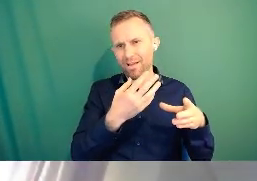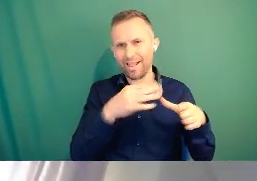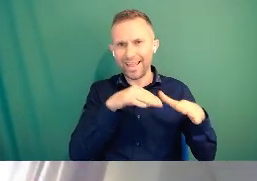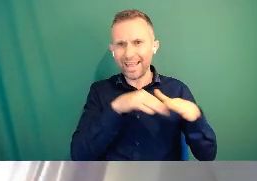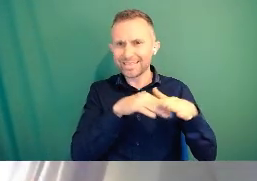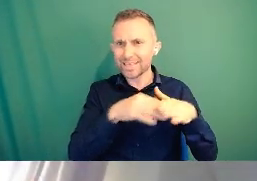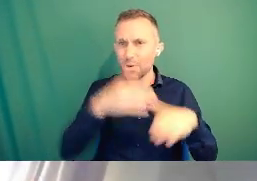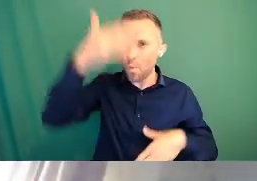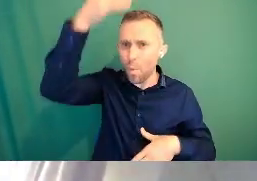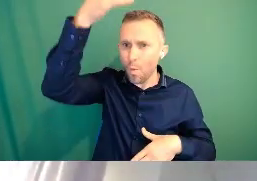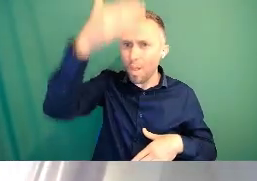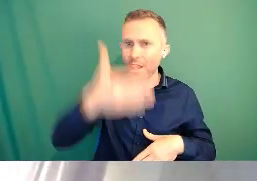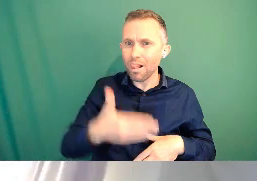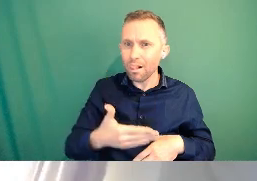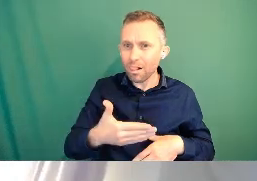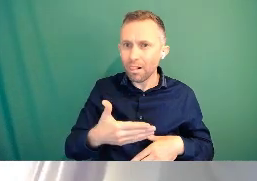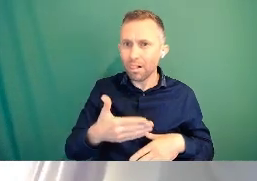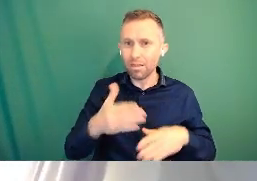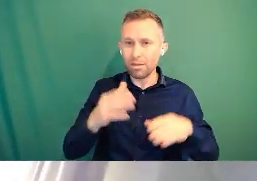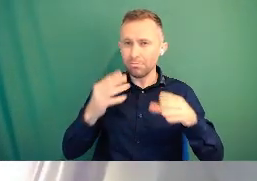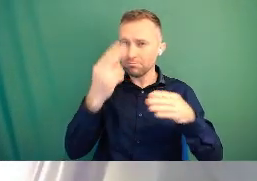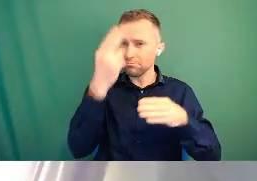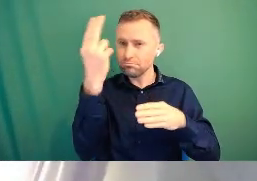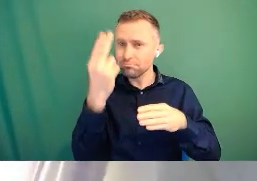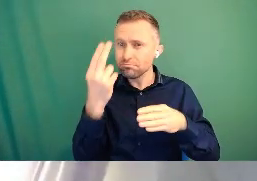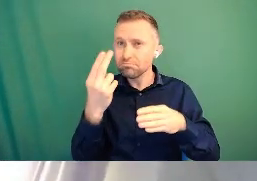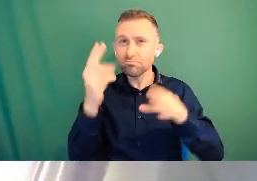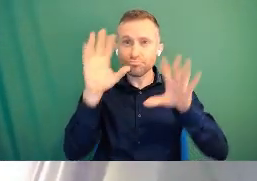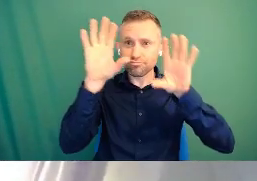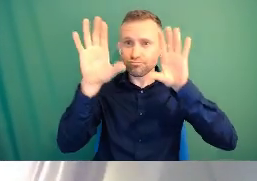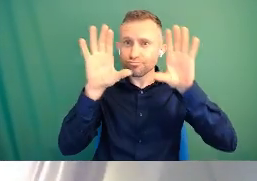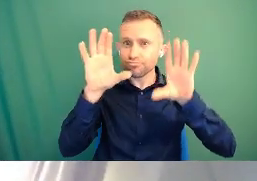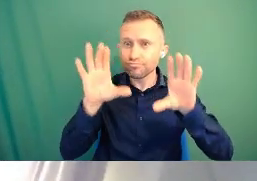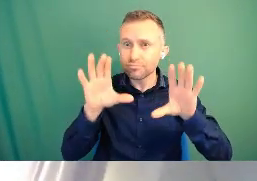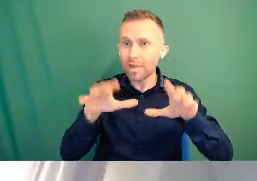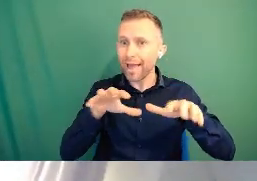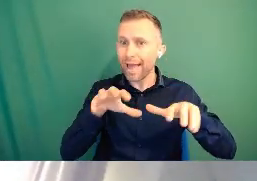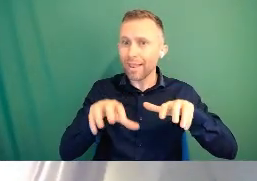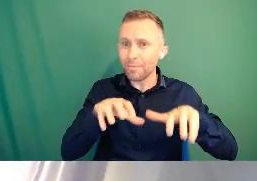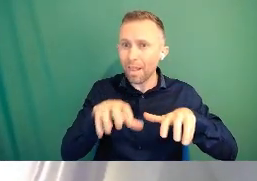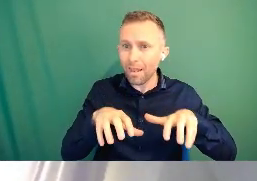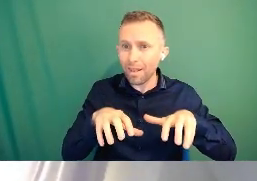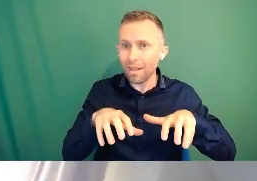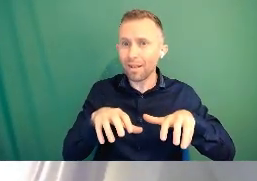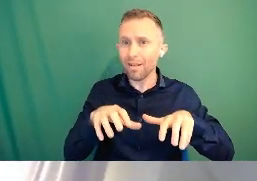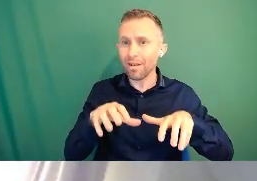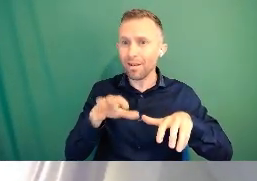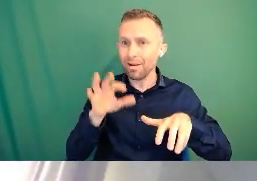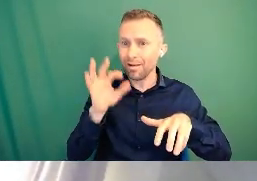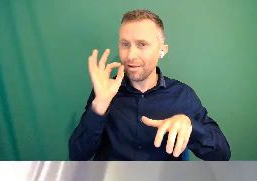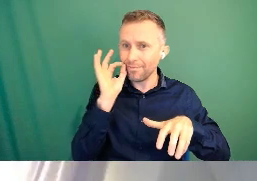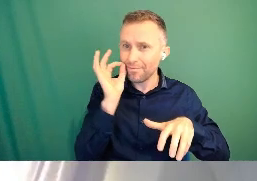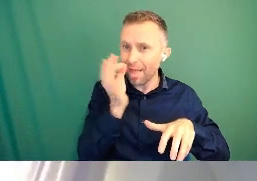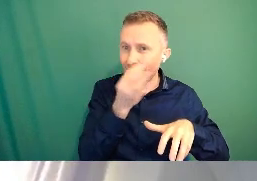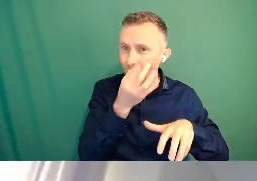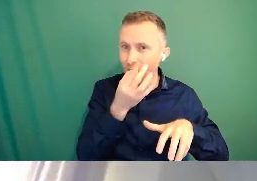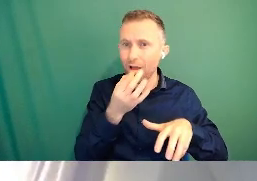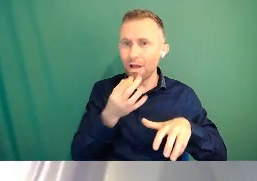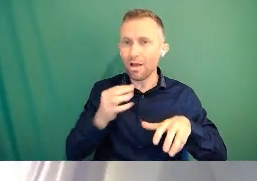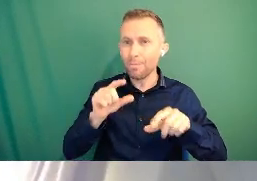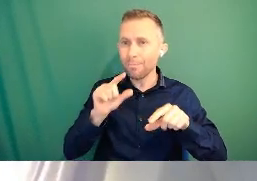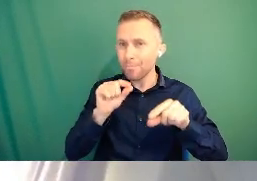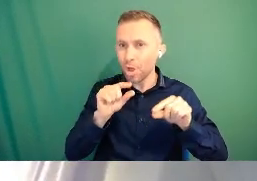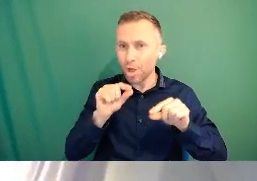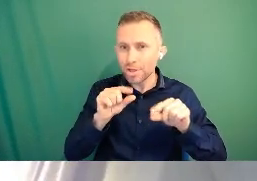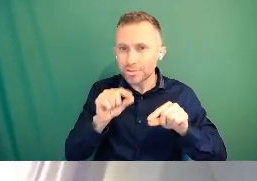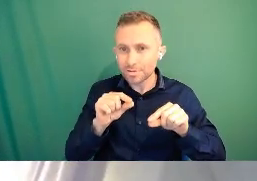you have depictions of animals, so really drumming home his interest in nature. So